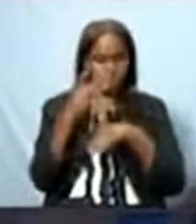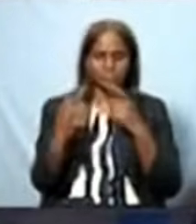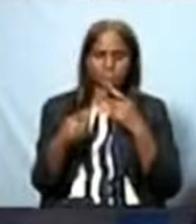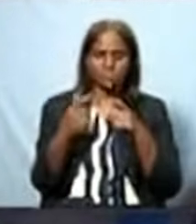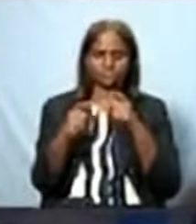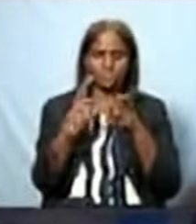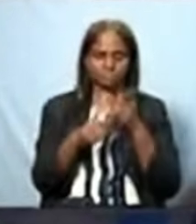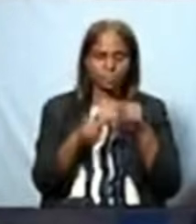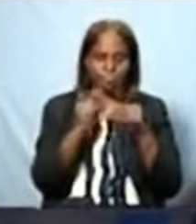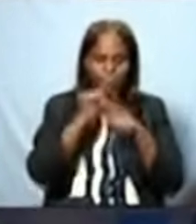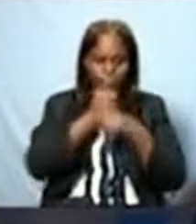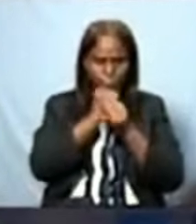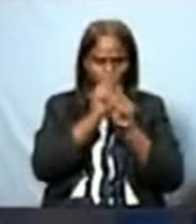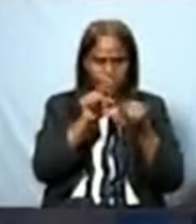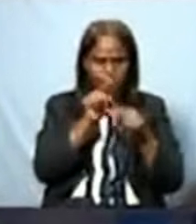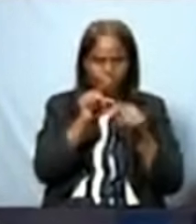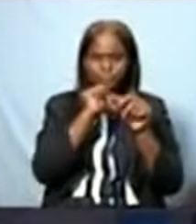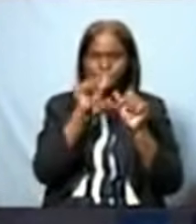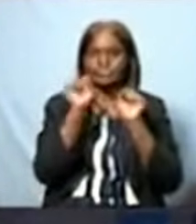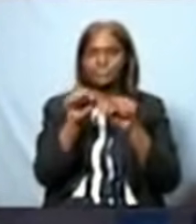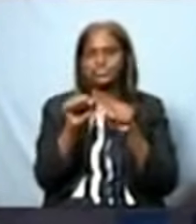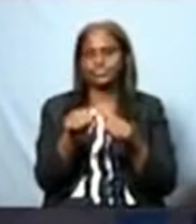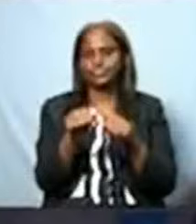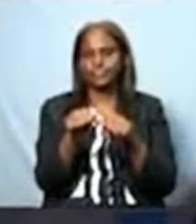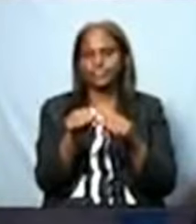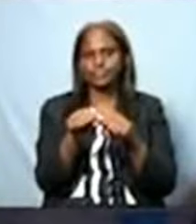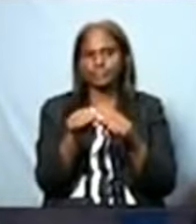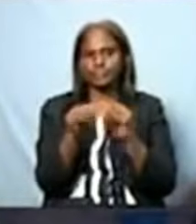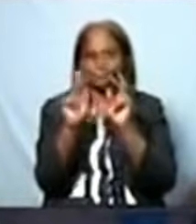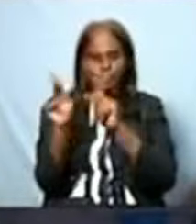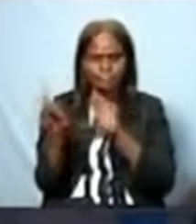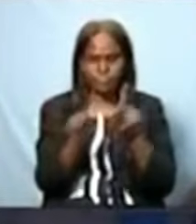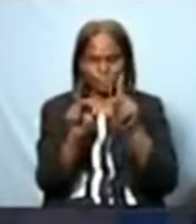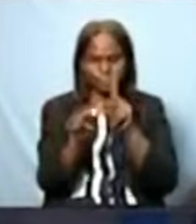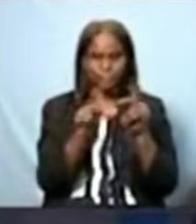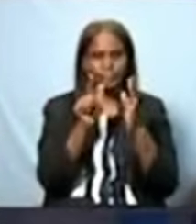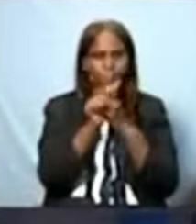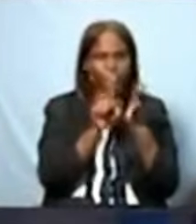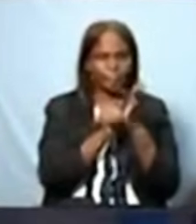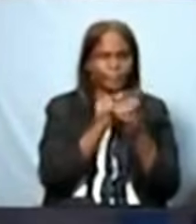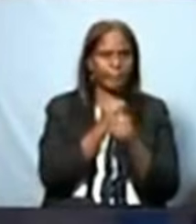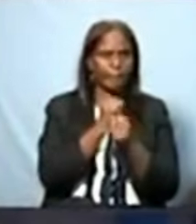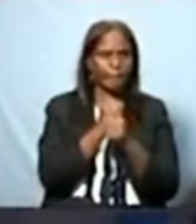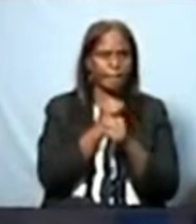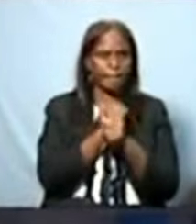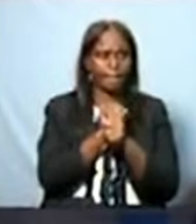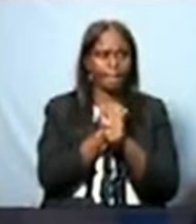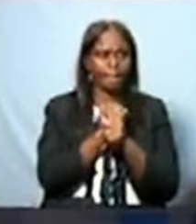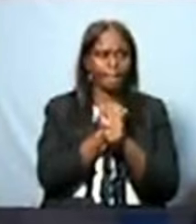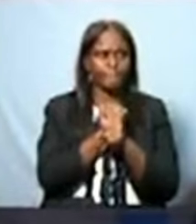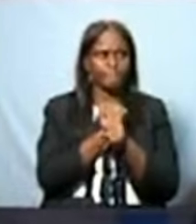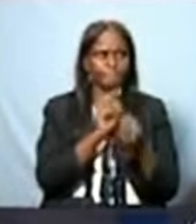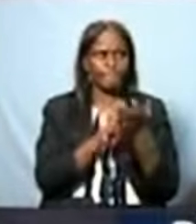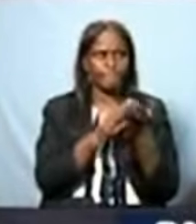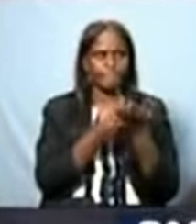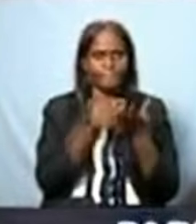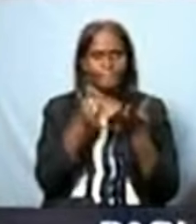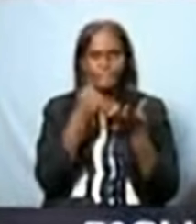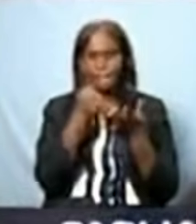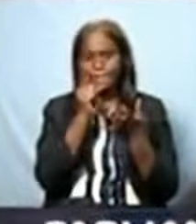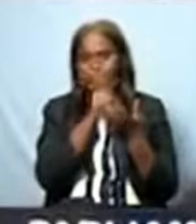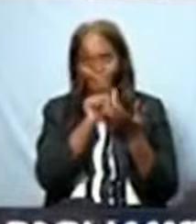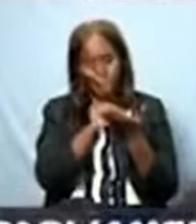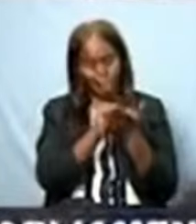disability that would make the person incapable of performing the legislative function. Now, witness, you are saying that